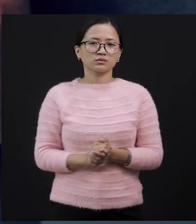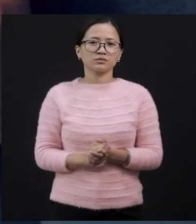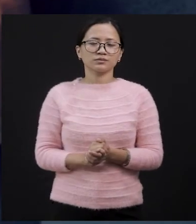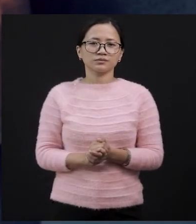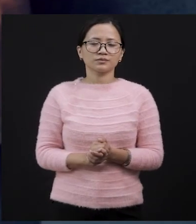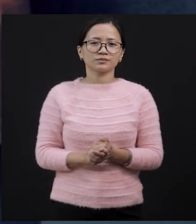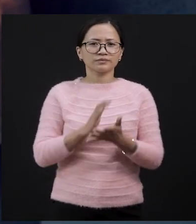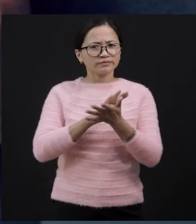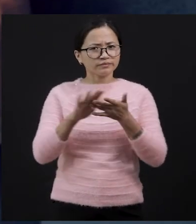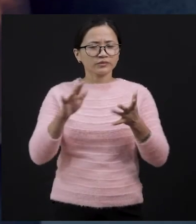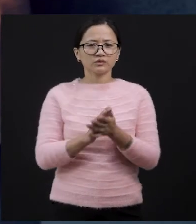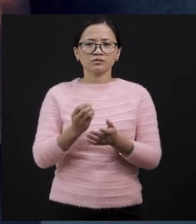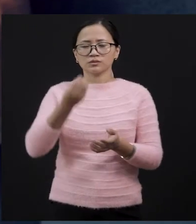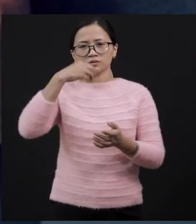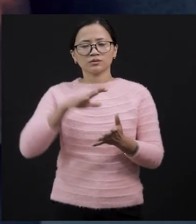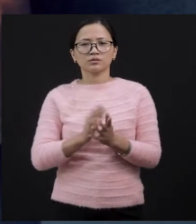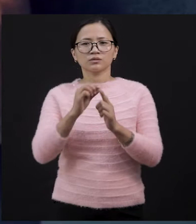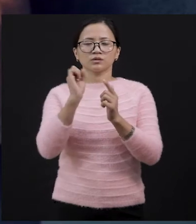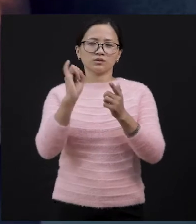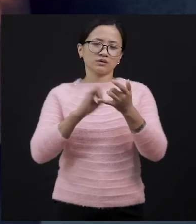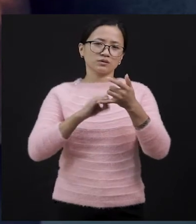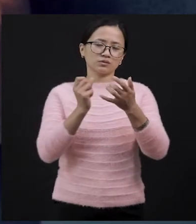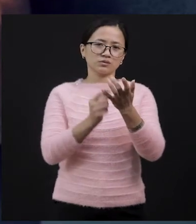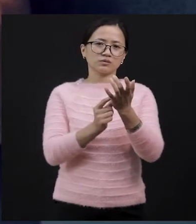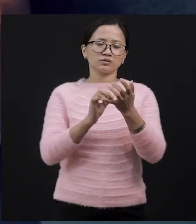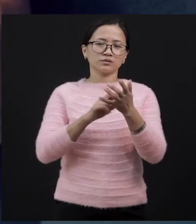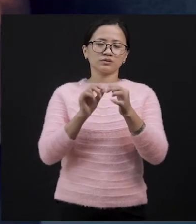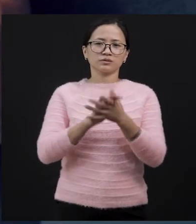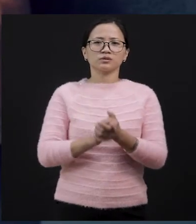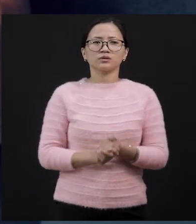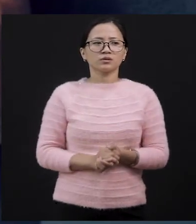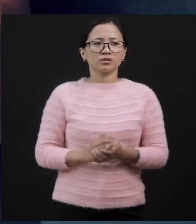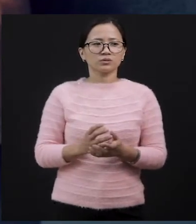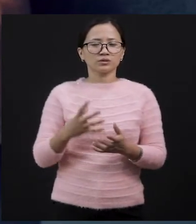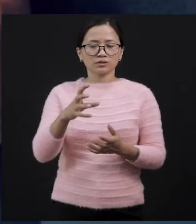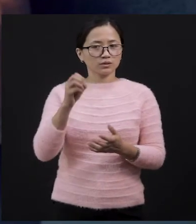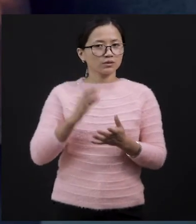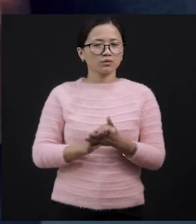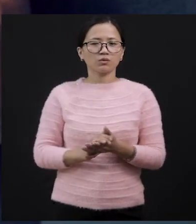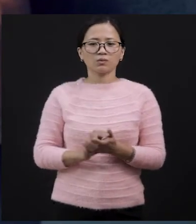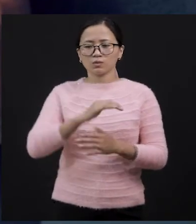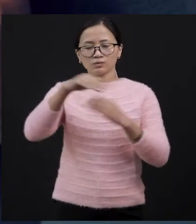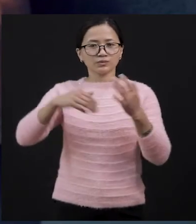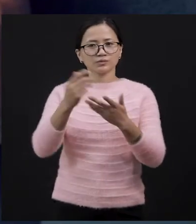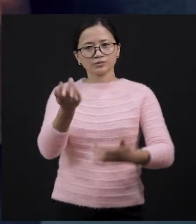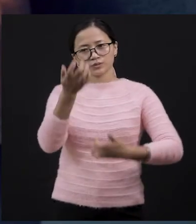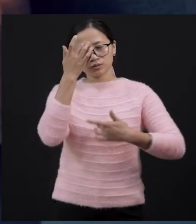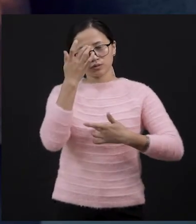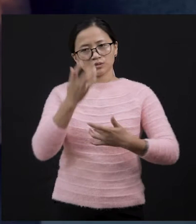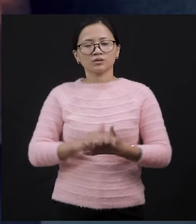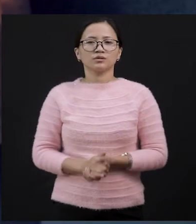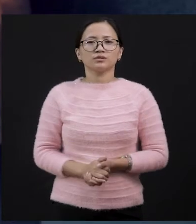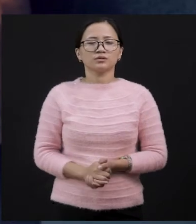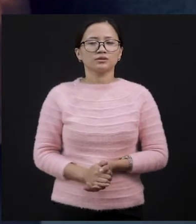Because when we inhale all this poisonous gas, we get all this disease, all this sick. We